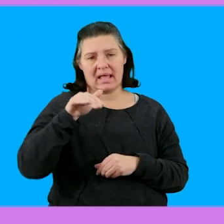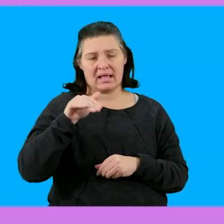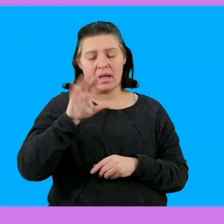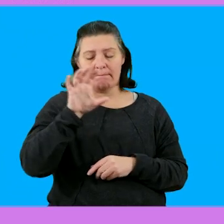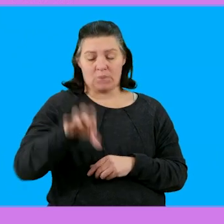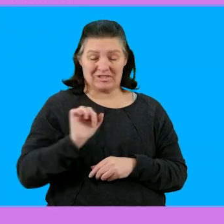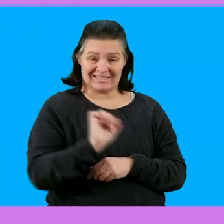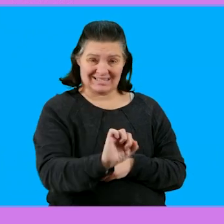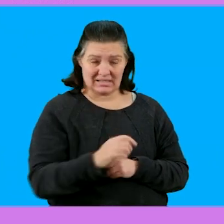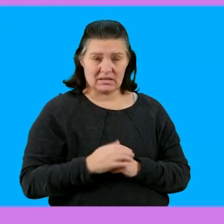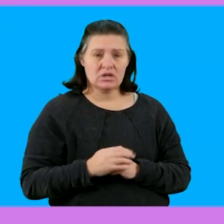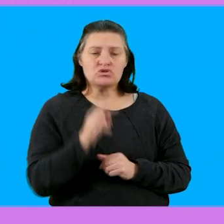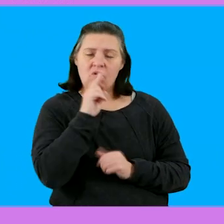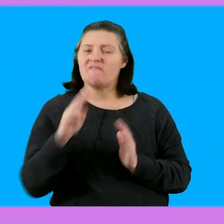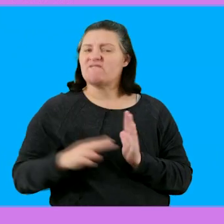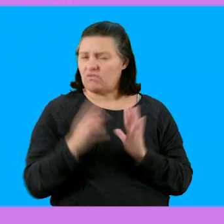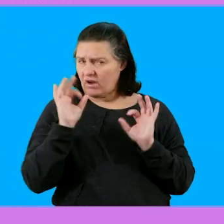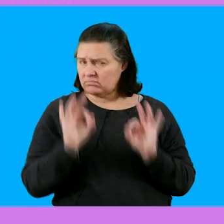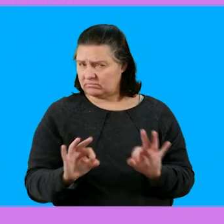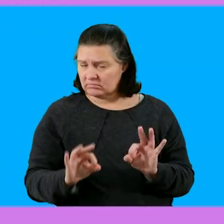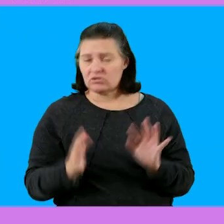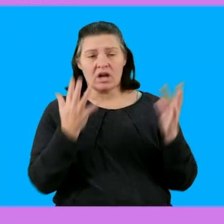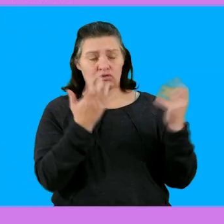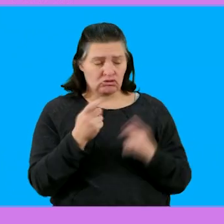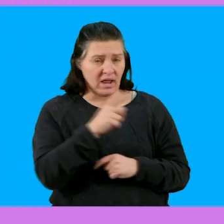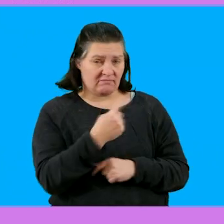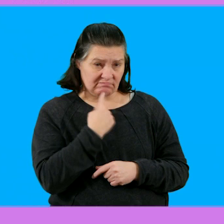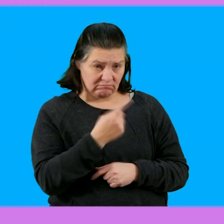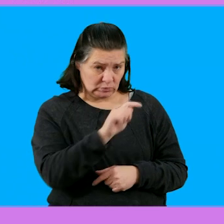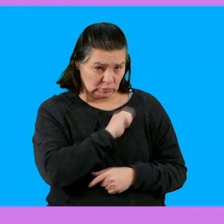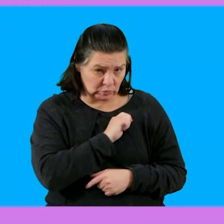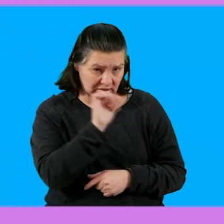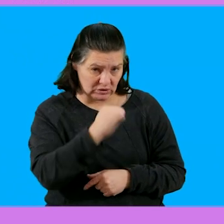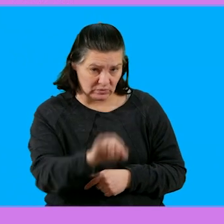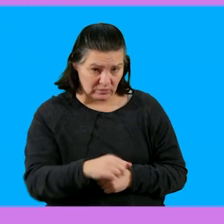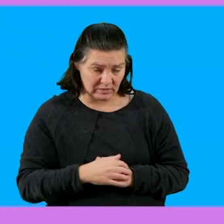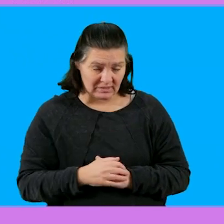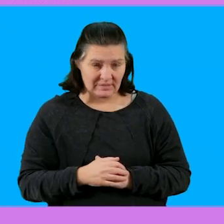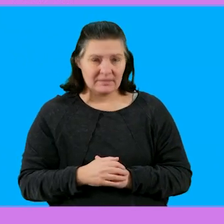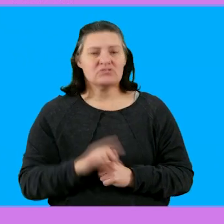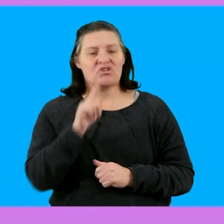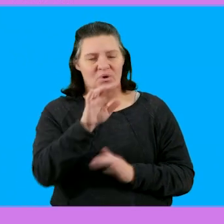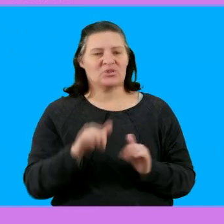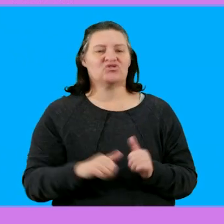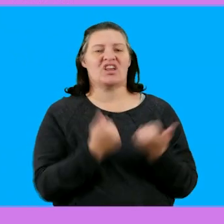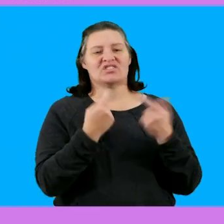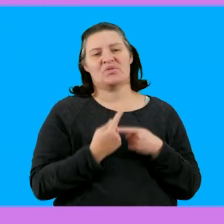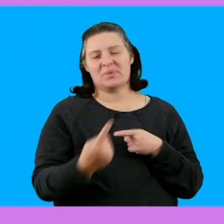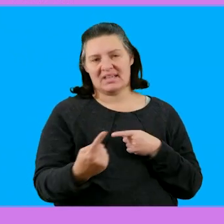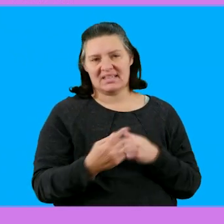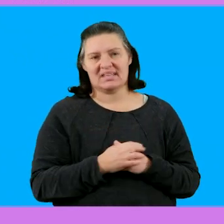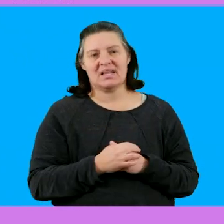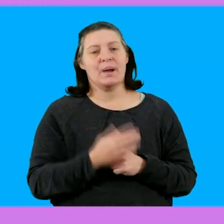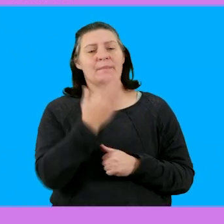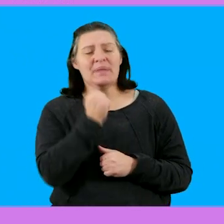branch. Verify, showing all calculations whether his statement is valid. Guys, so that is your challenge for the upcoming